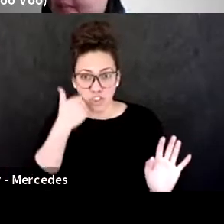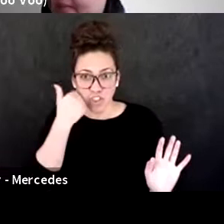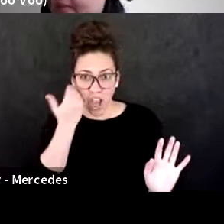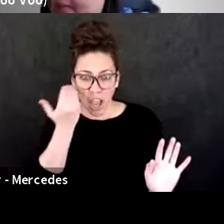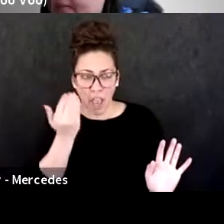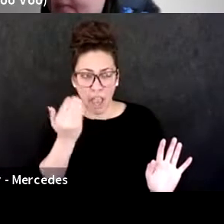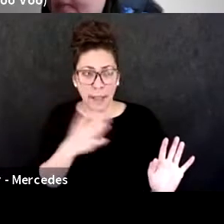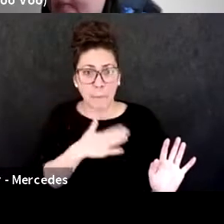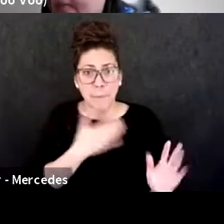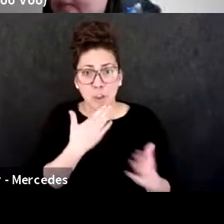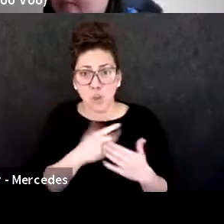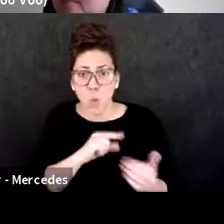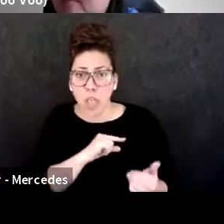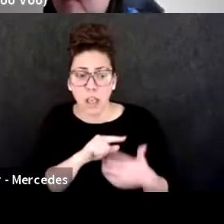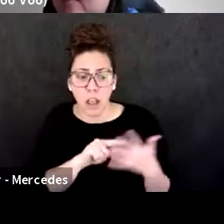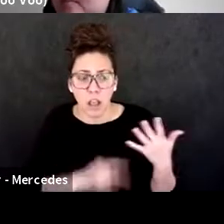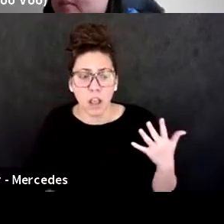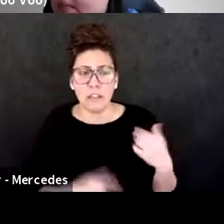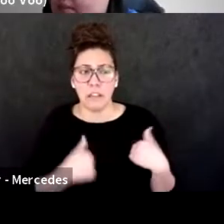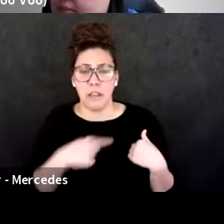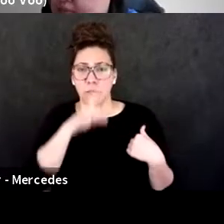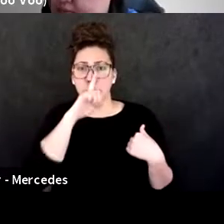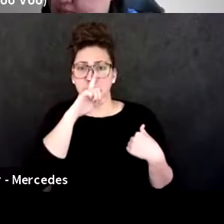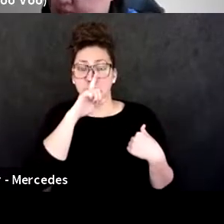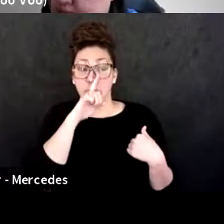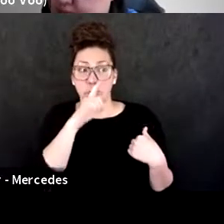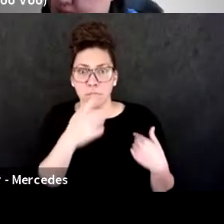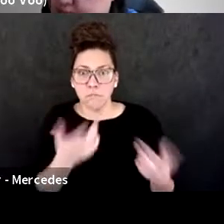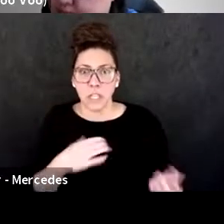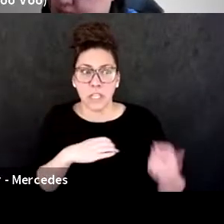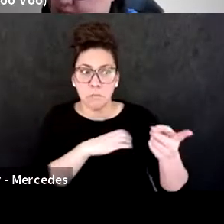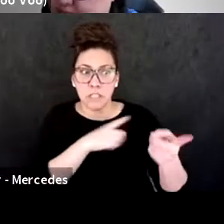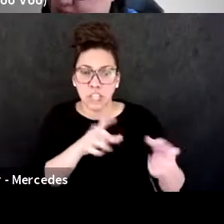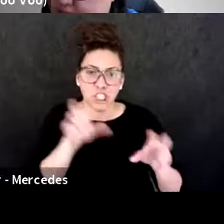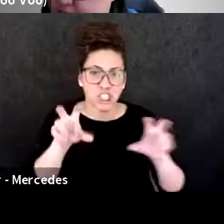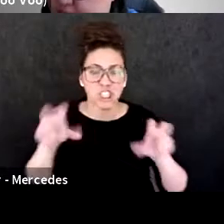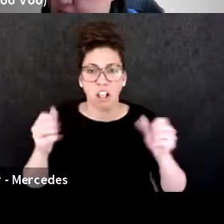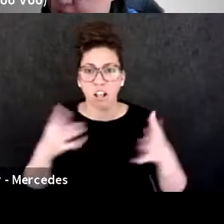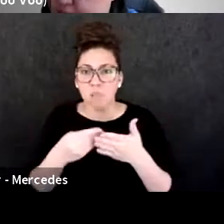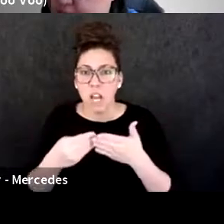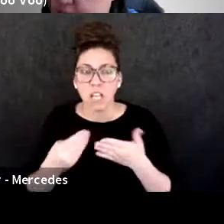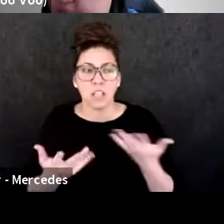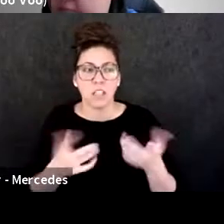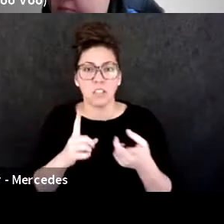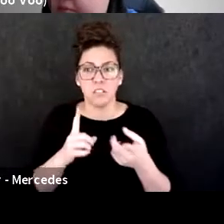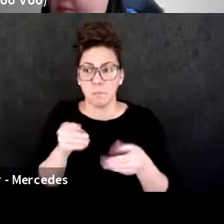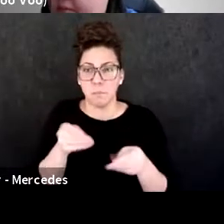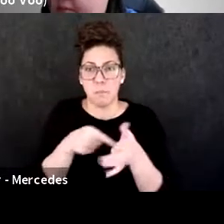of 6 or 8 people who are investing a lot of money and, you know, so forth into a position.